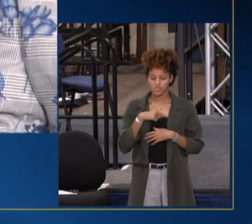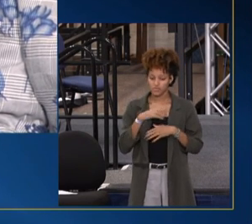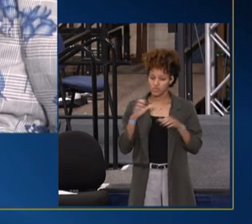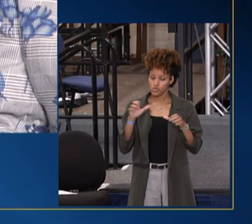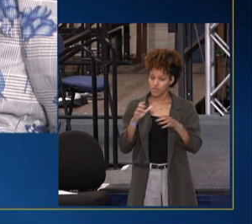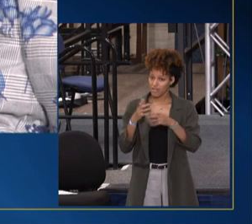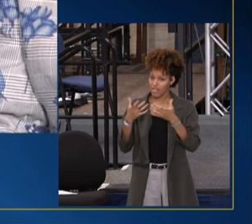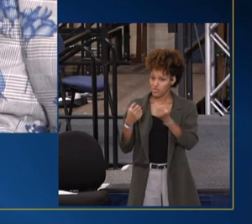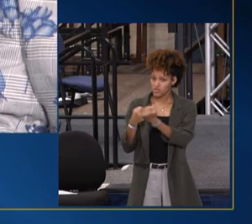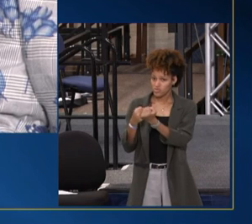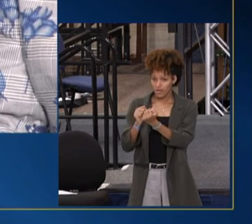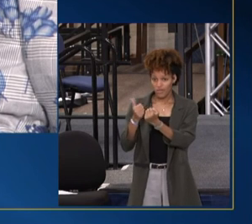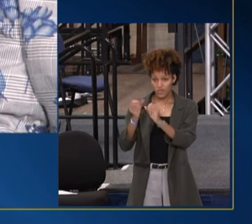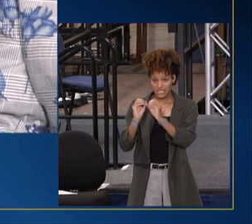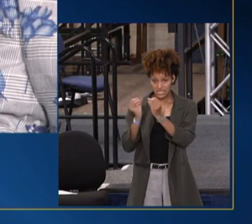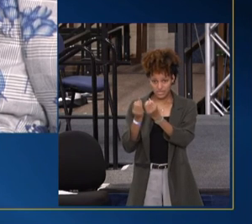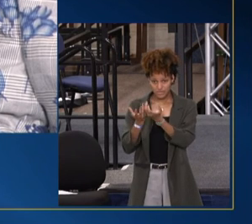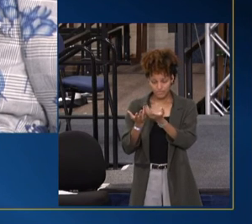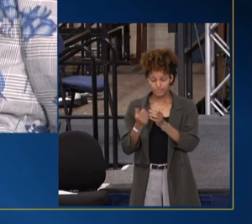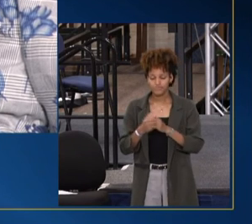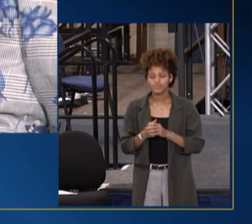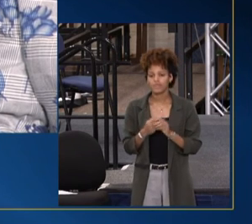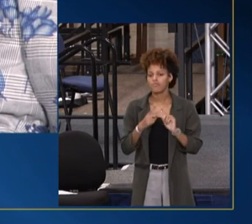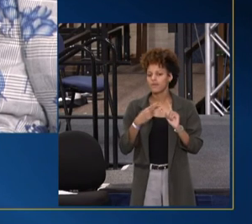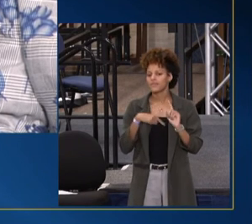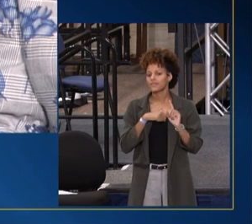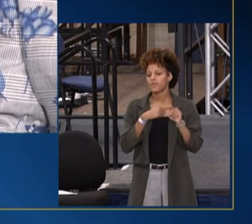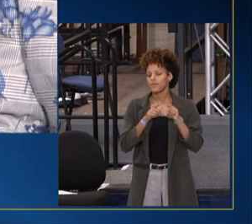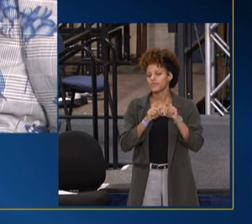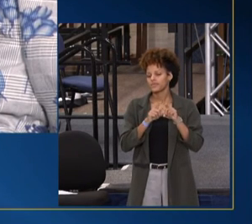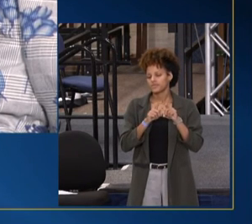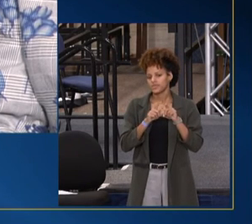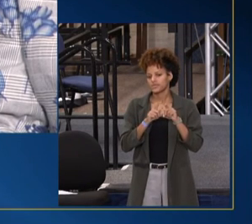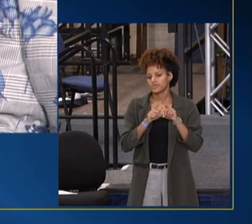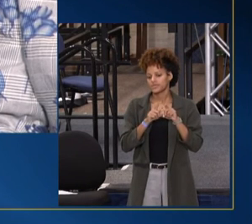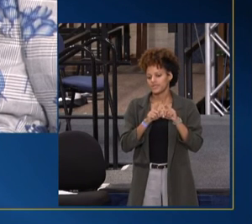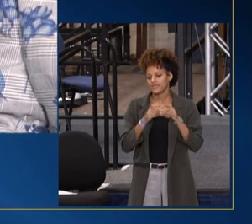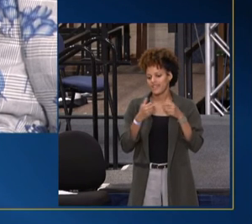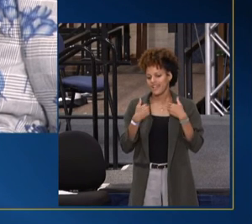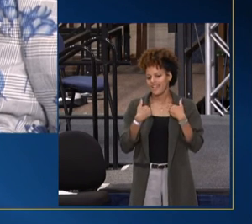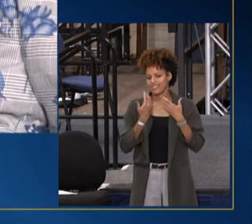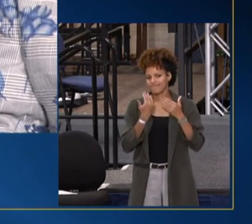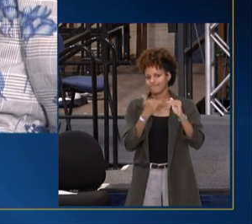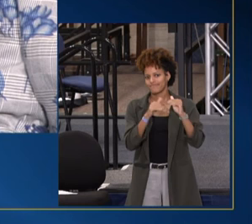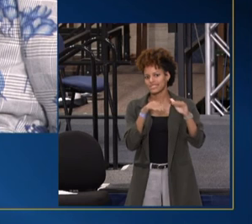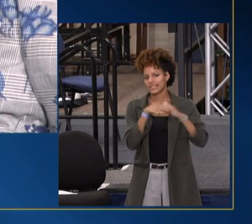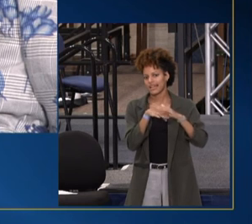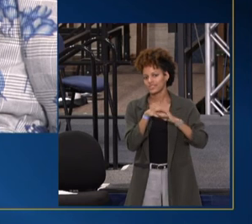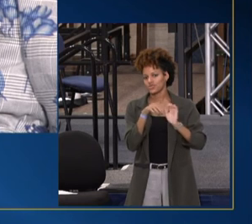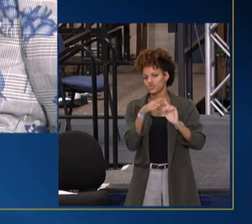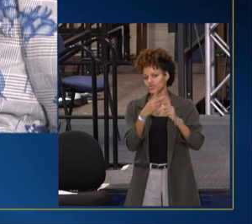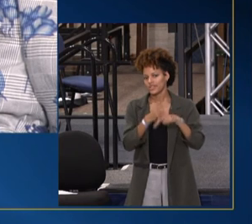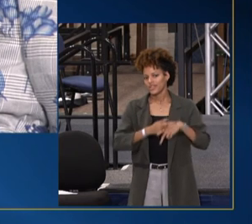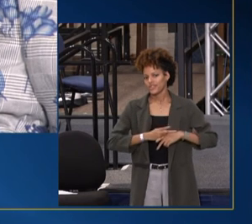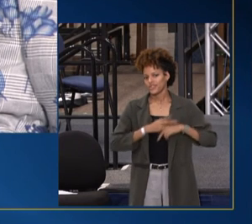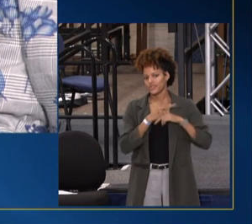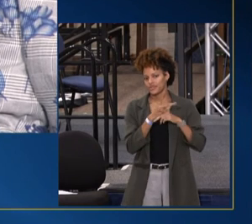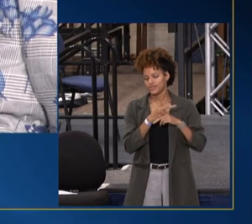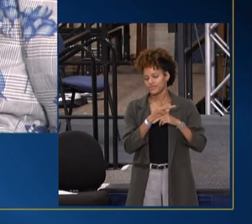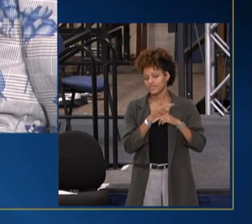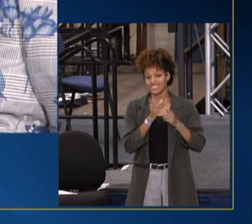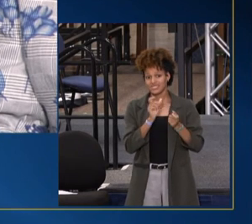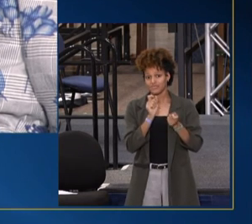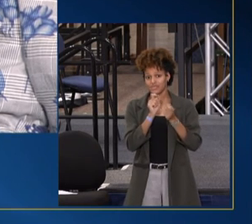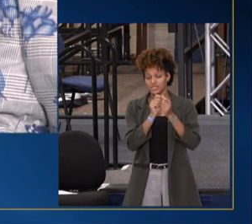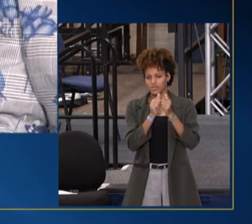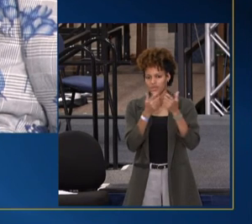quite a bit of. But we have had restrictive access to care, especially when